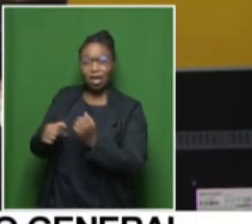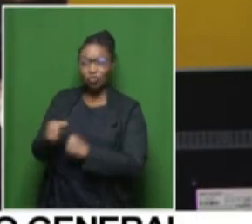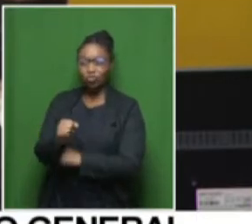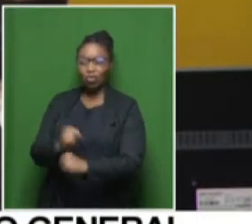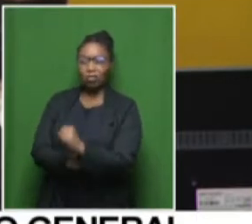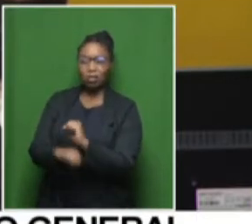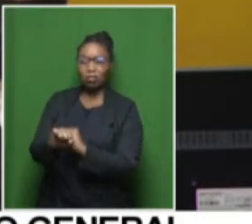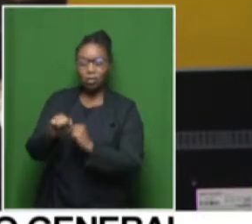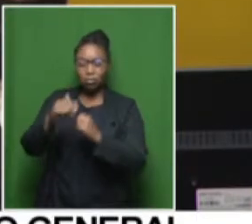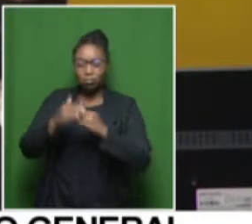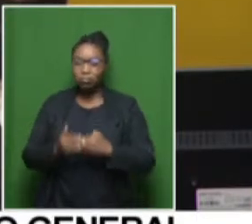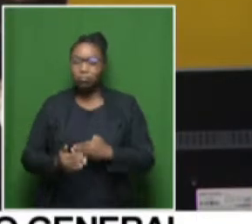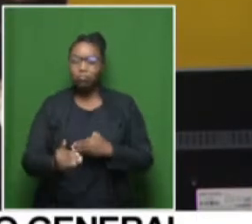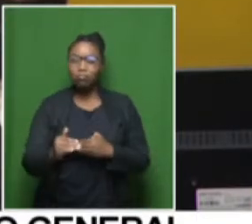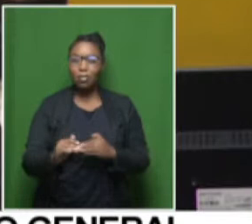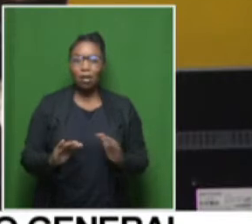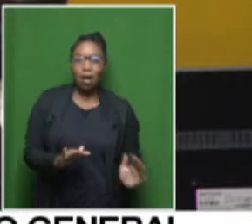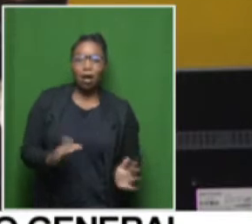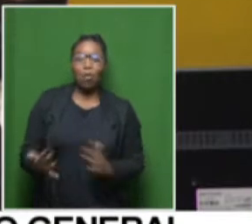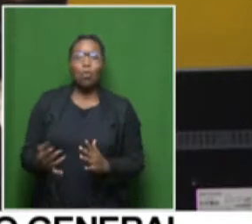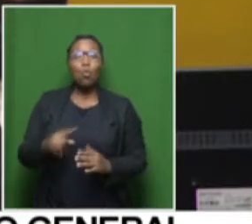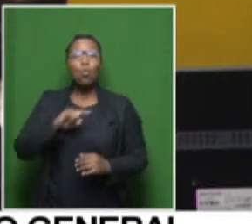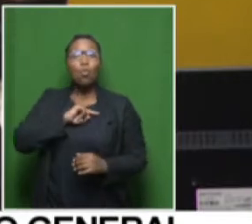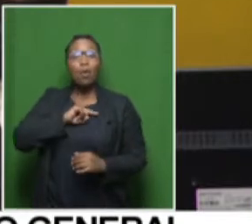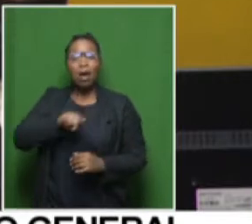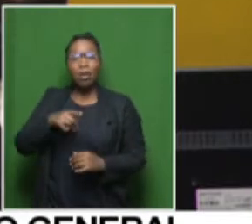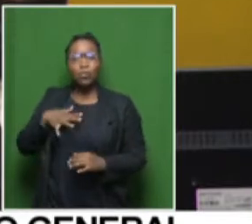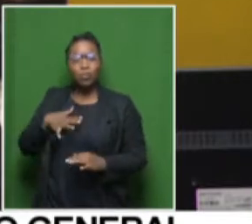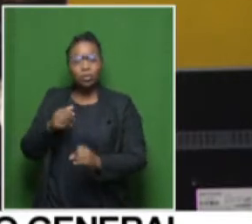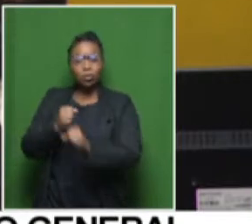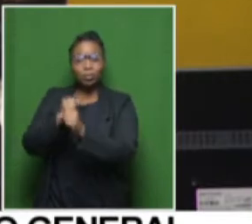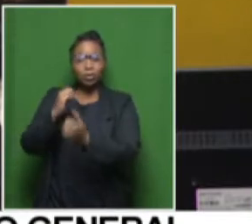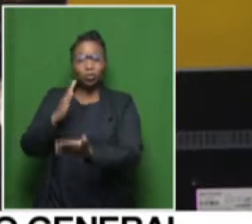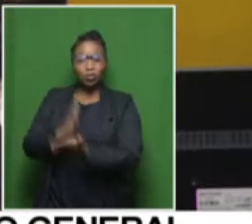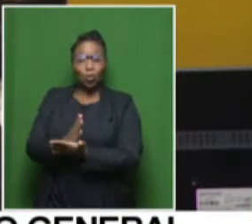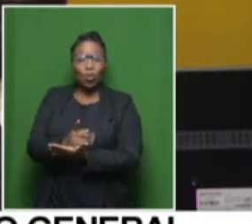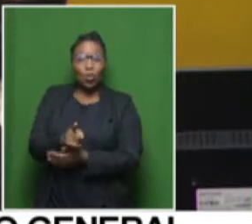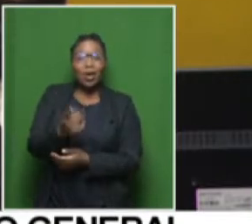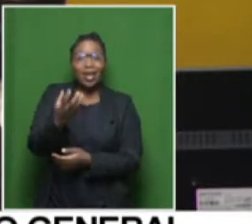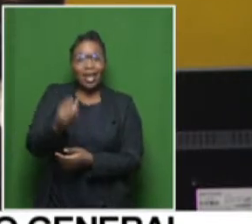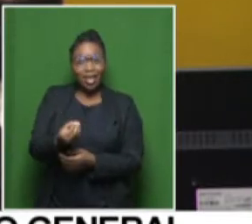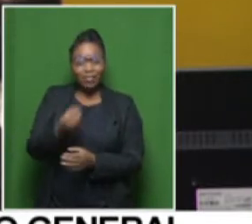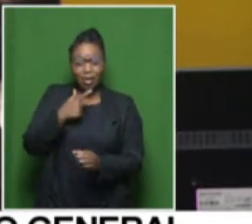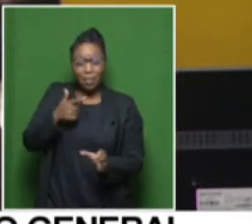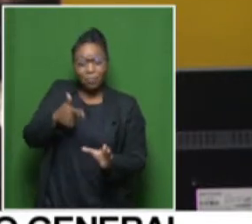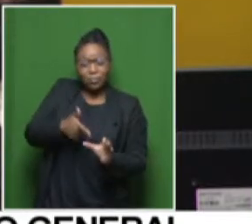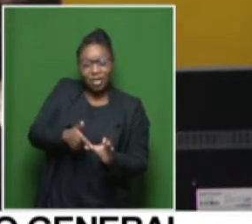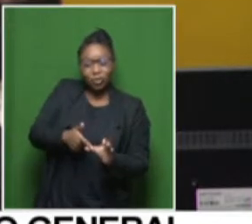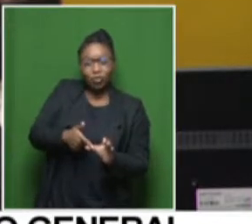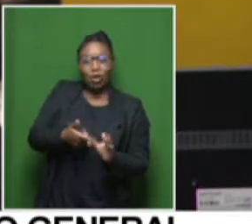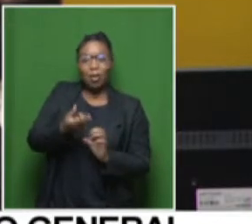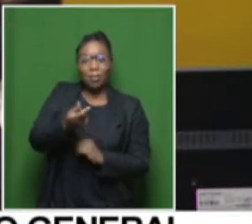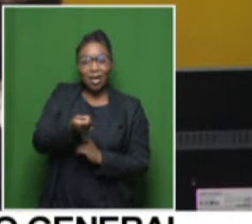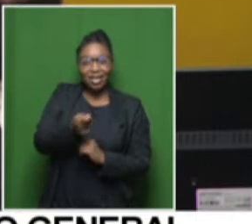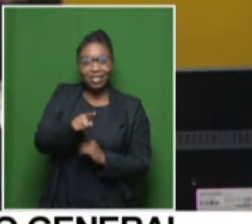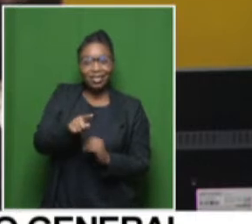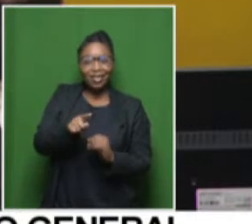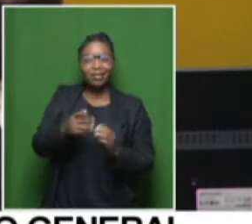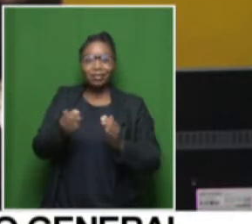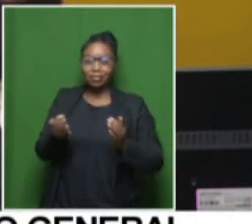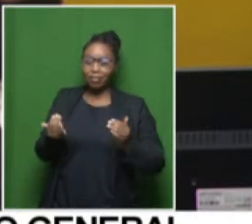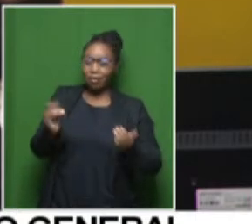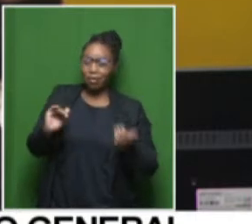forward. Because the intention is to make sure that we can have a petrol price which is competitive for this